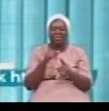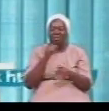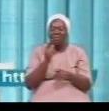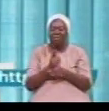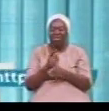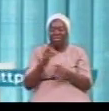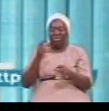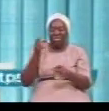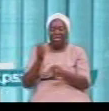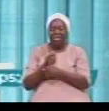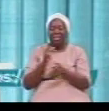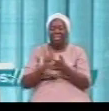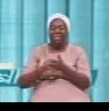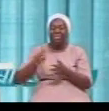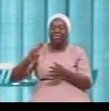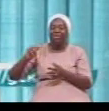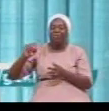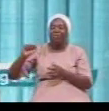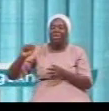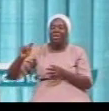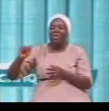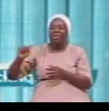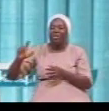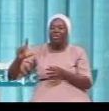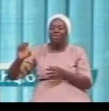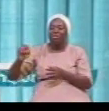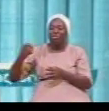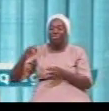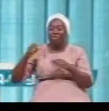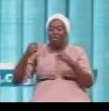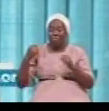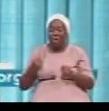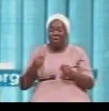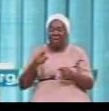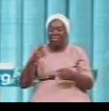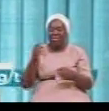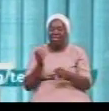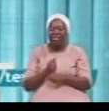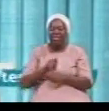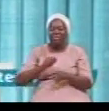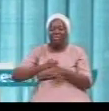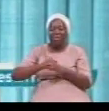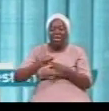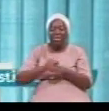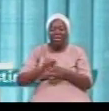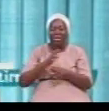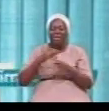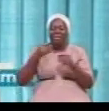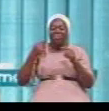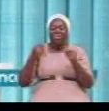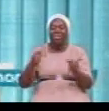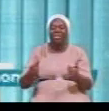that mantle of power. She received practical and immediate healing.